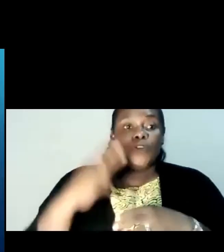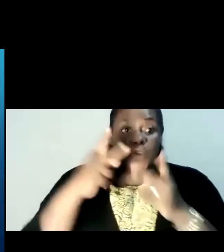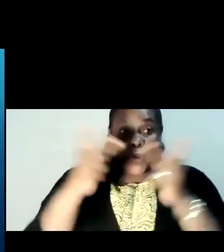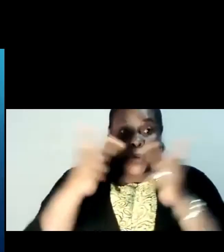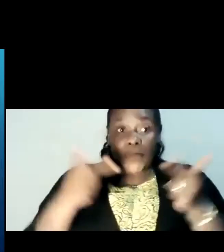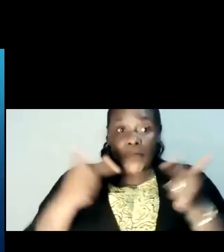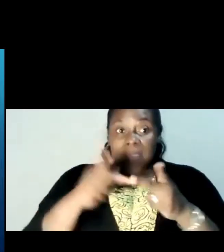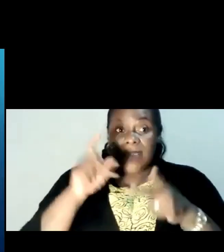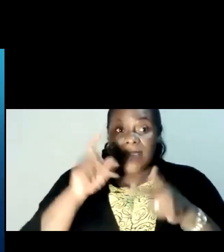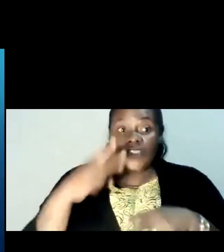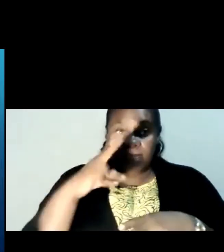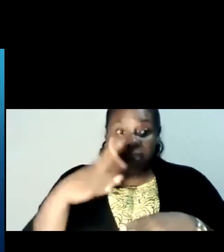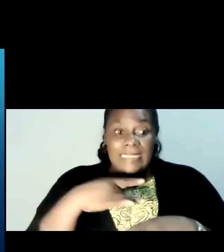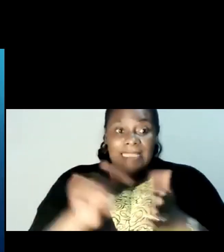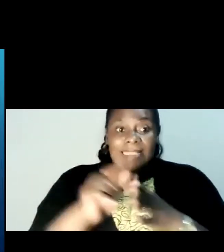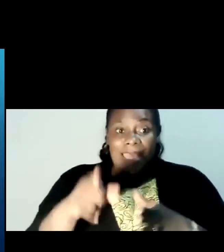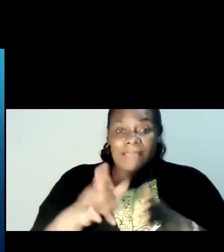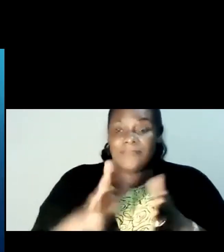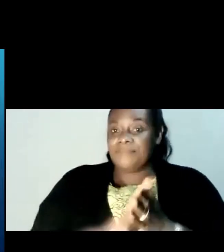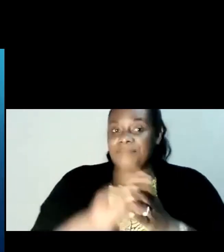All right, does anyone have any questions?